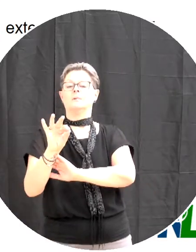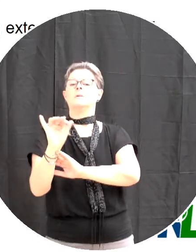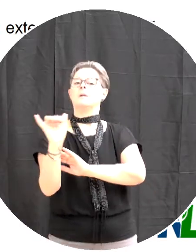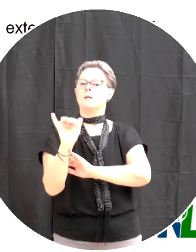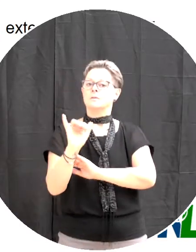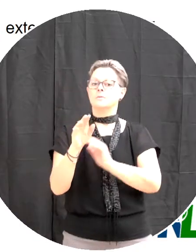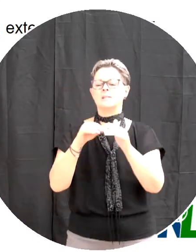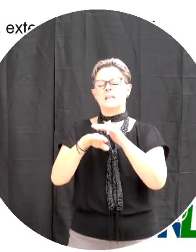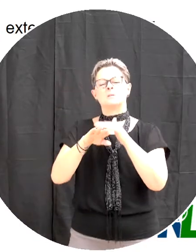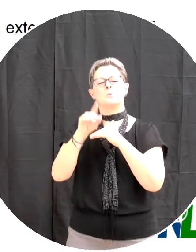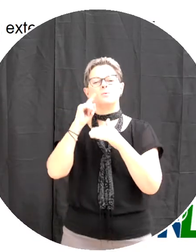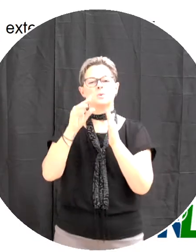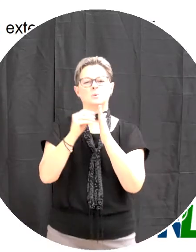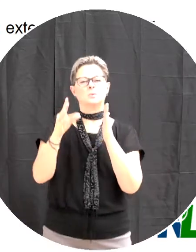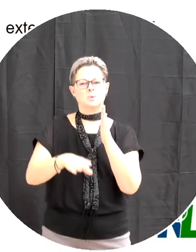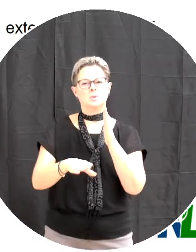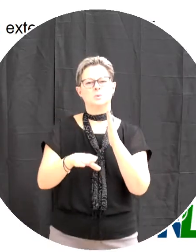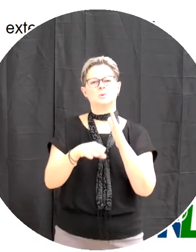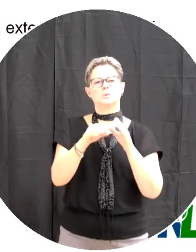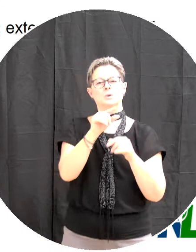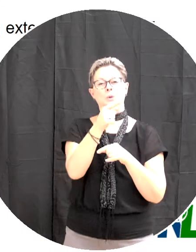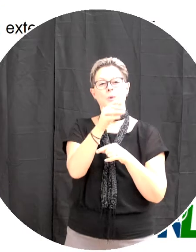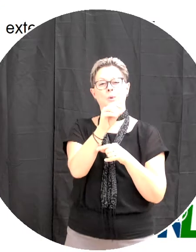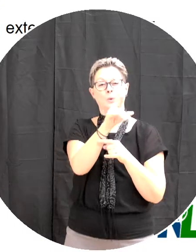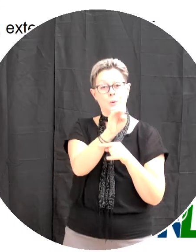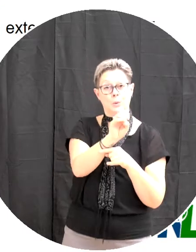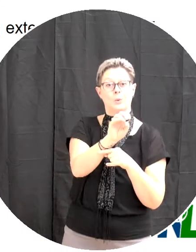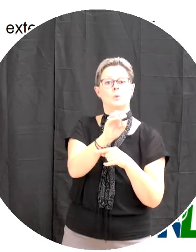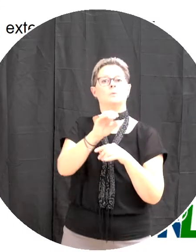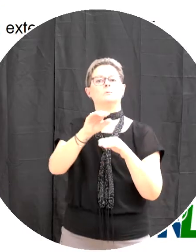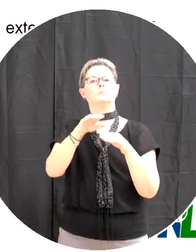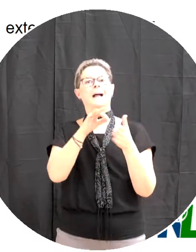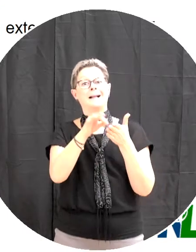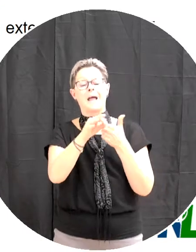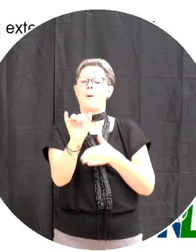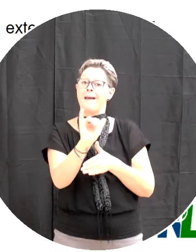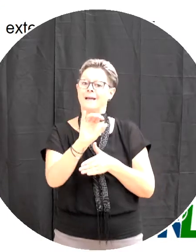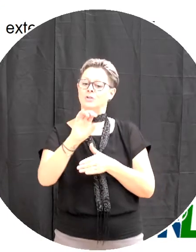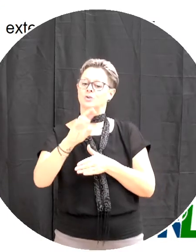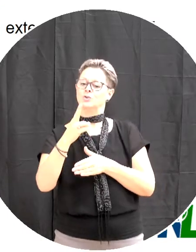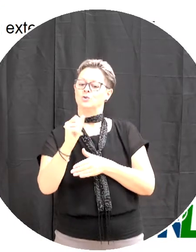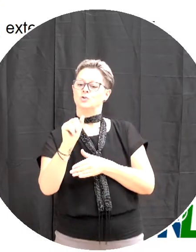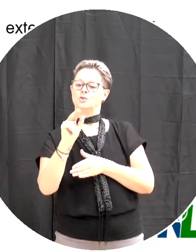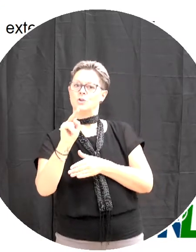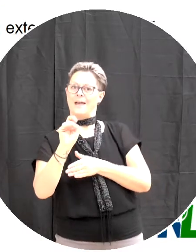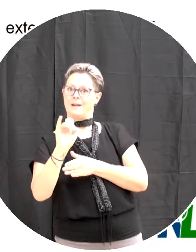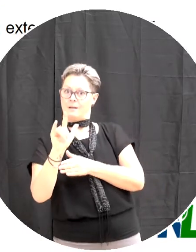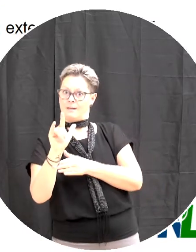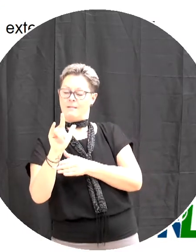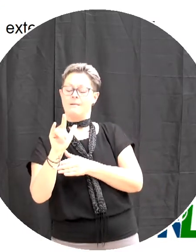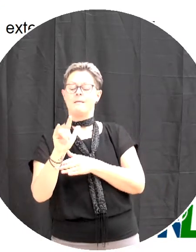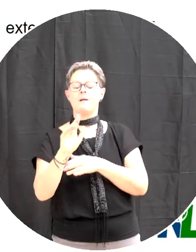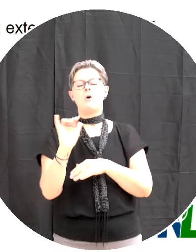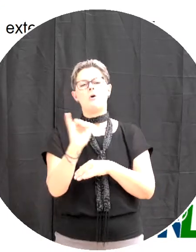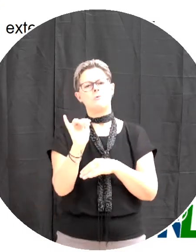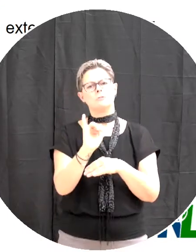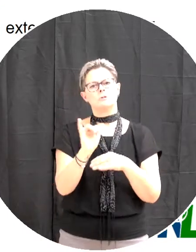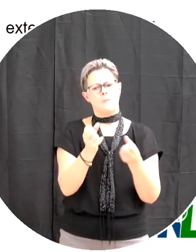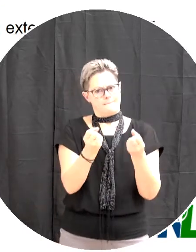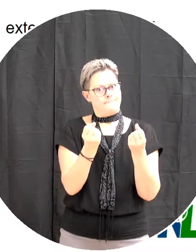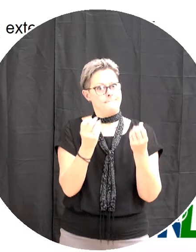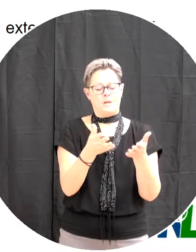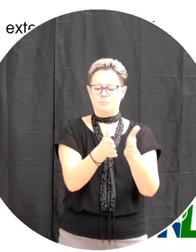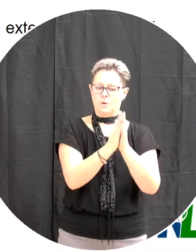students via the Google account and our YouTube channel. And we've actually received many requests from